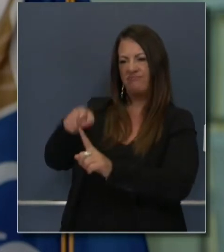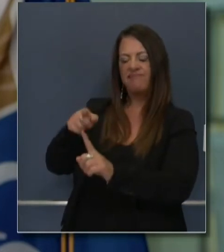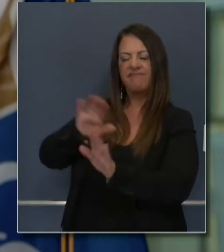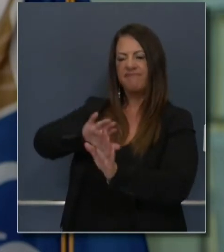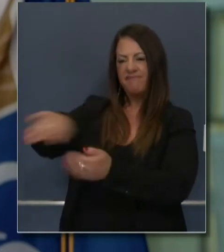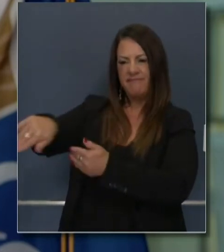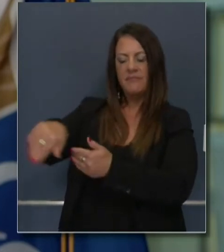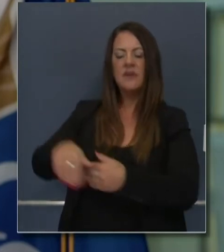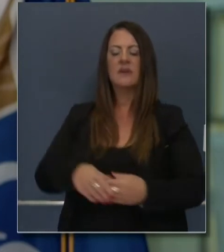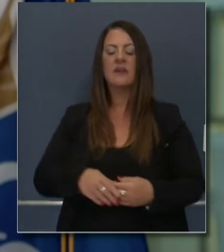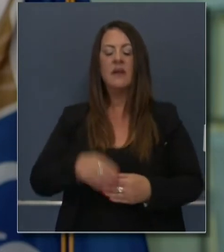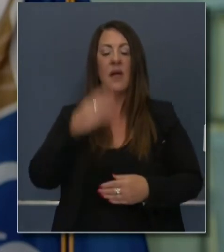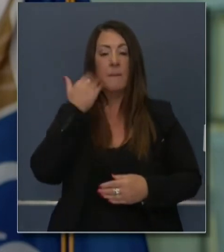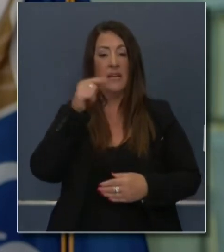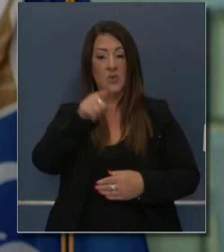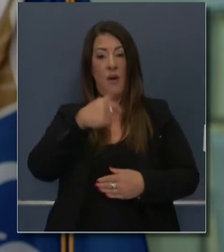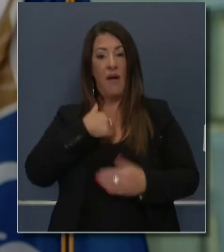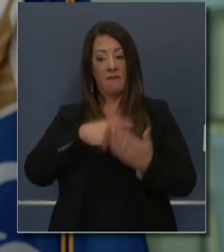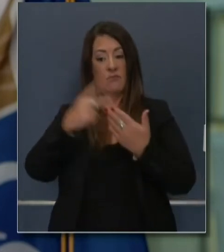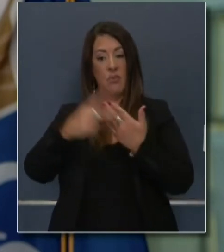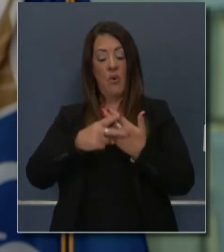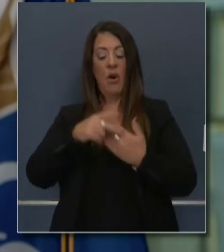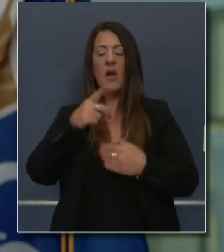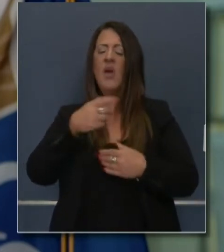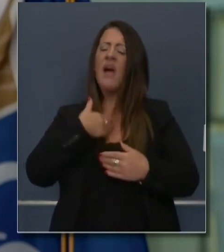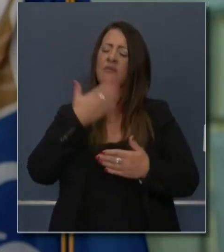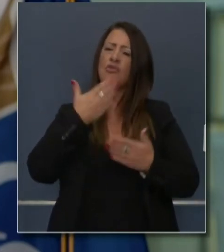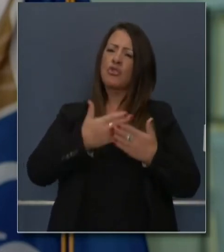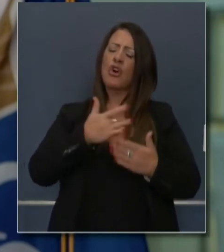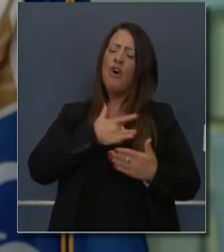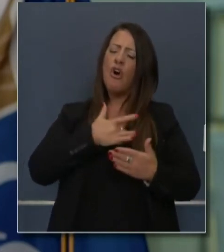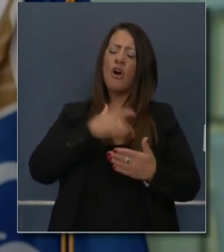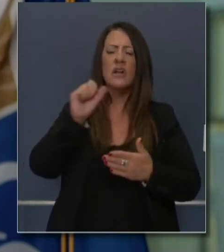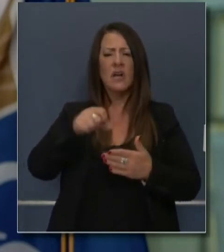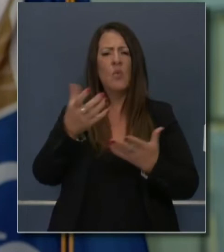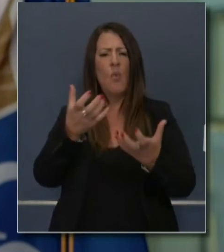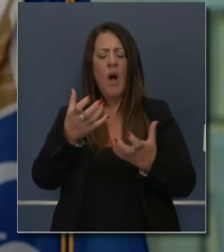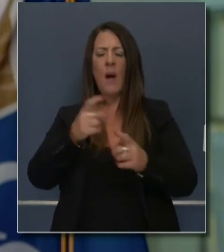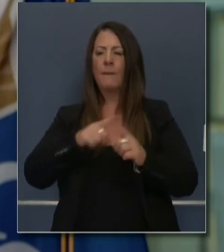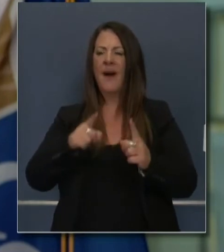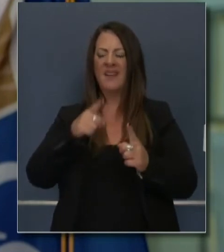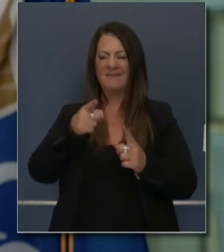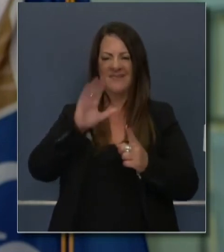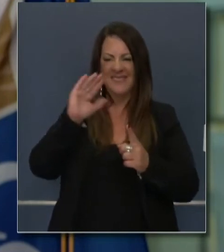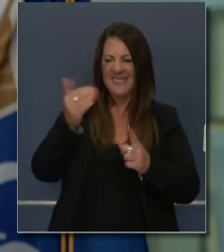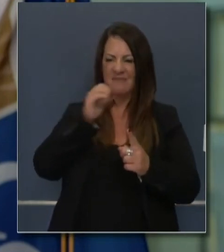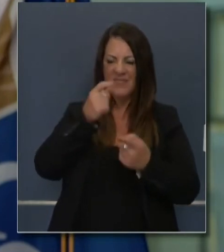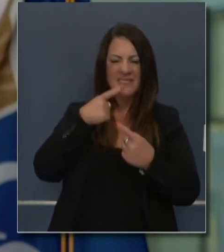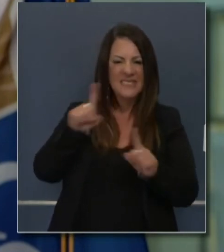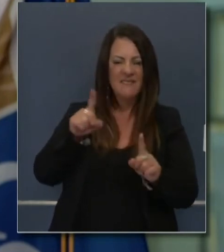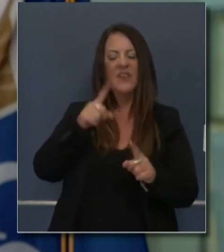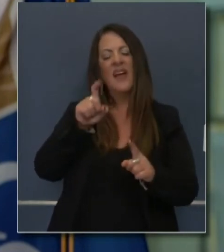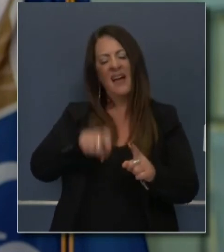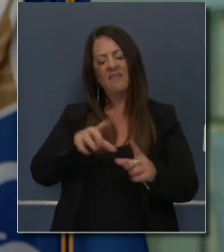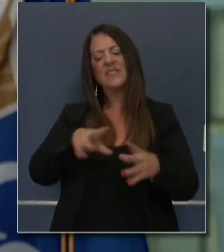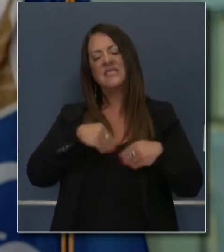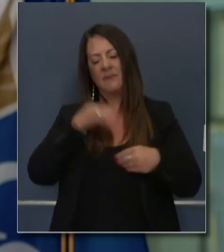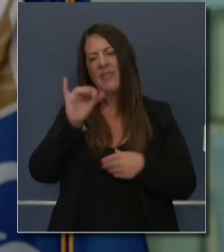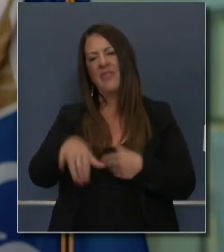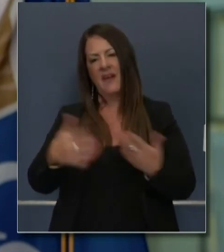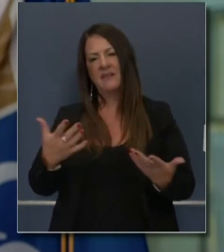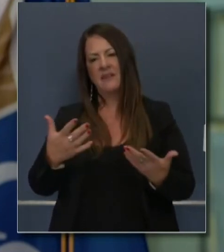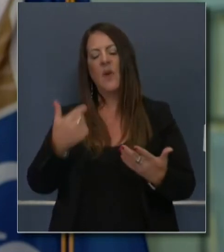have a program, just because you have good intentions, doesn't mean you're producing real results. There has to be more accountability.